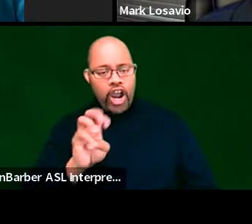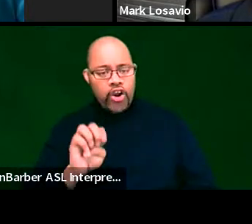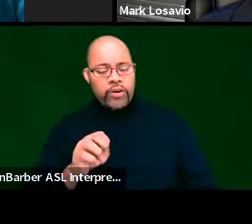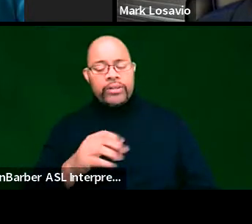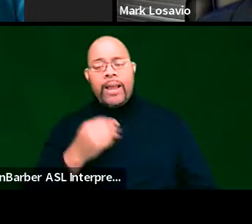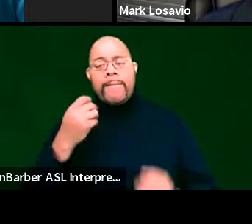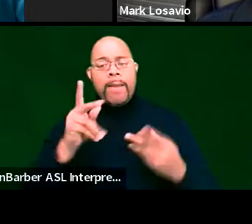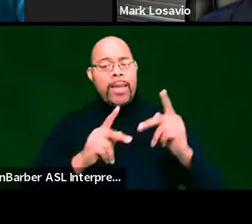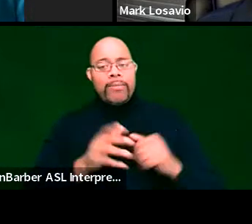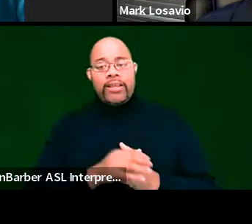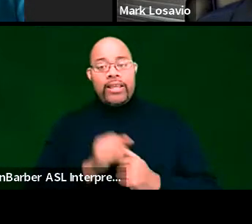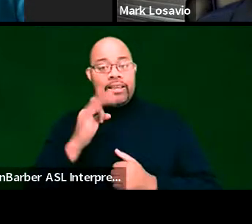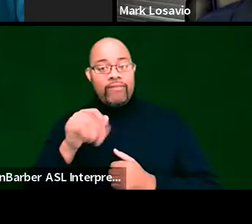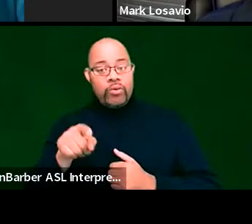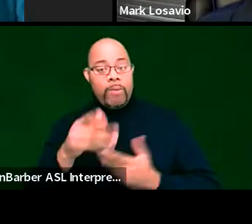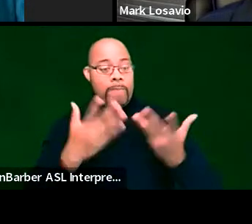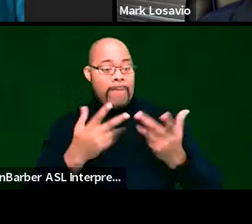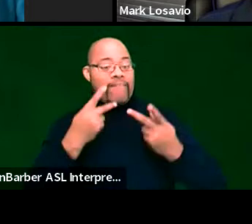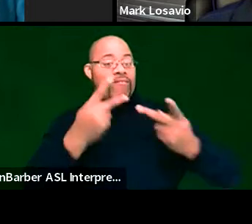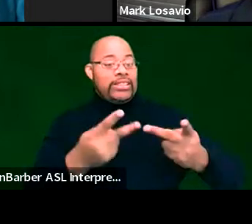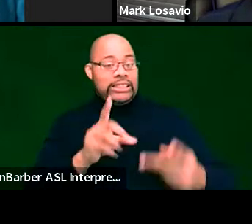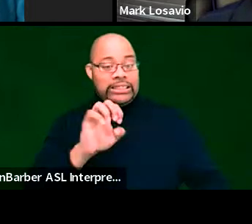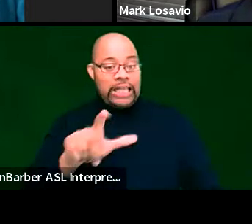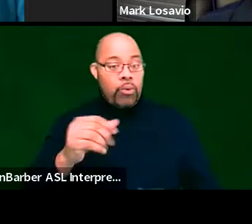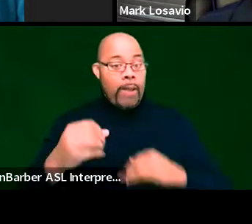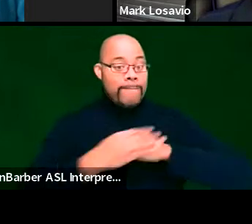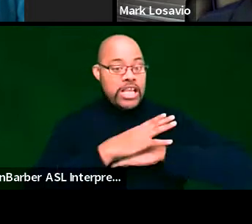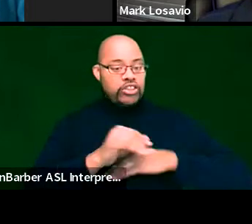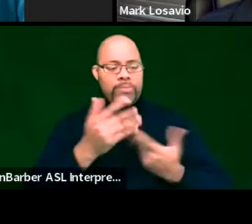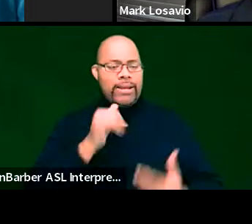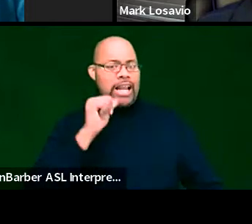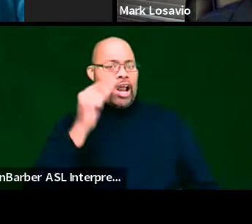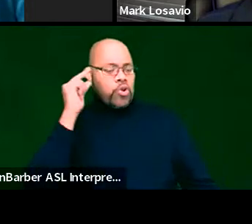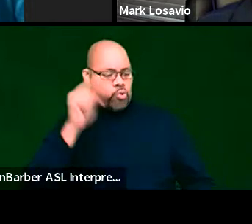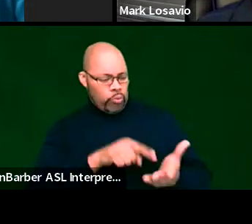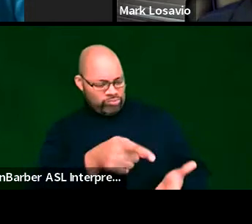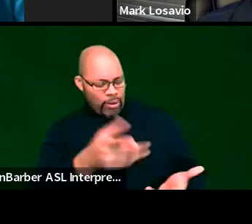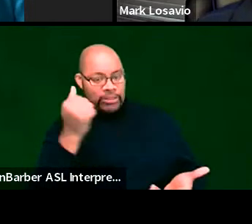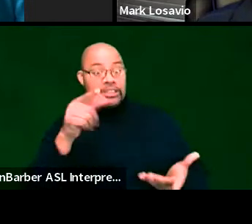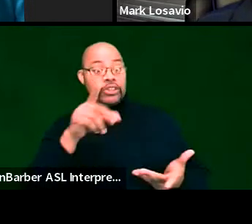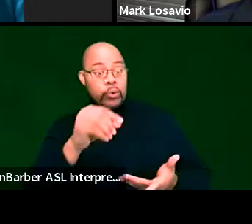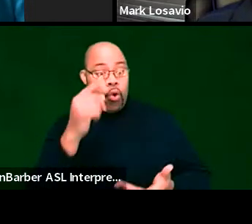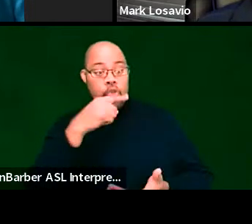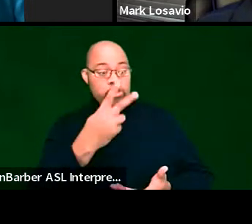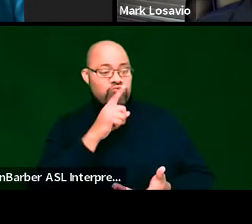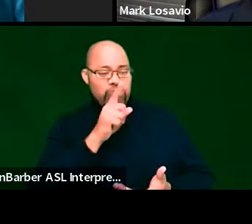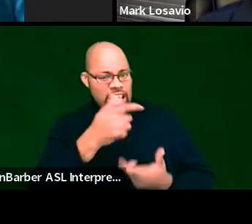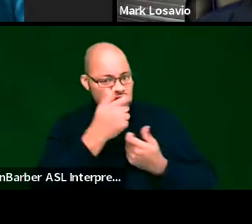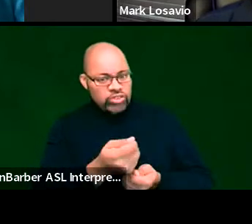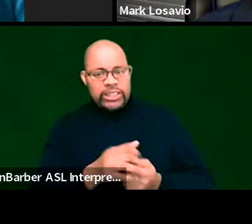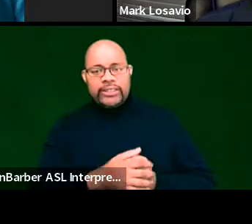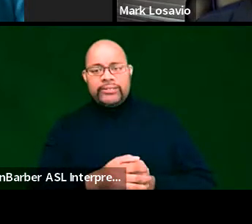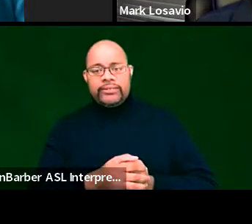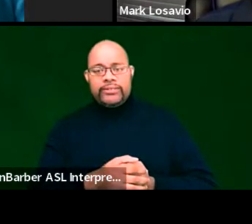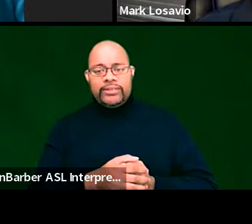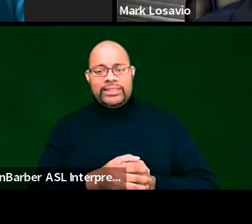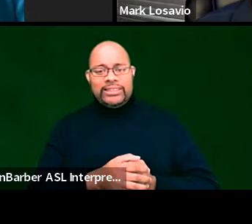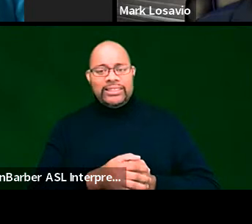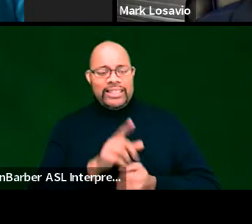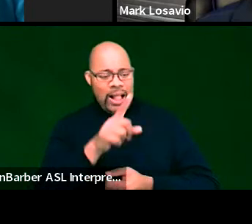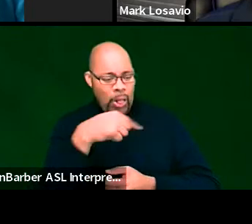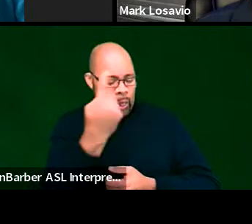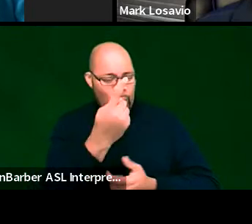And many people, if you like maybe visit Delaware beaches, you might not know what they are because they do look really interesting. They do